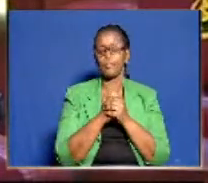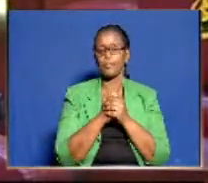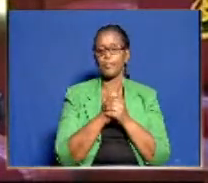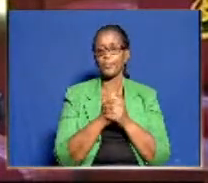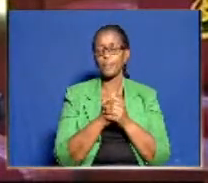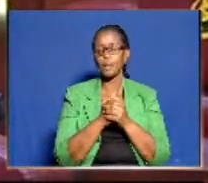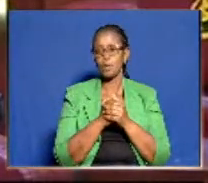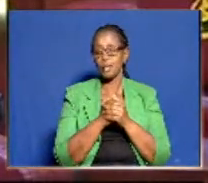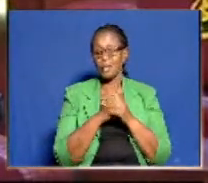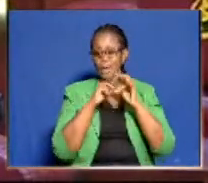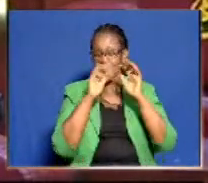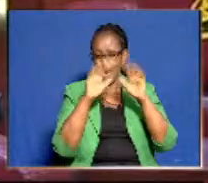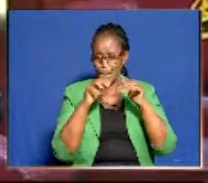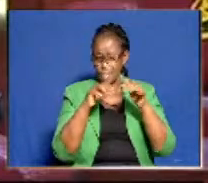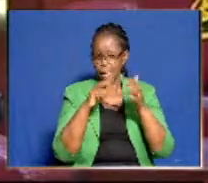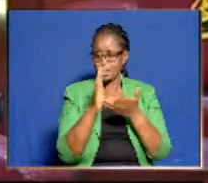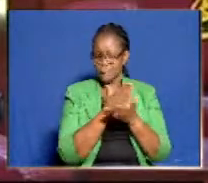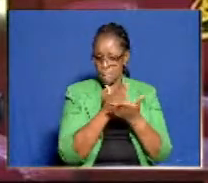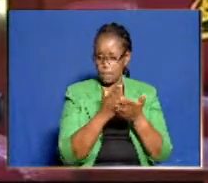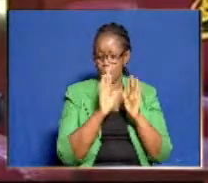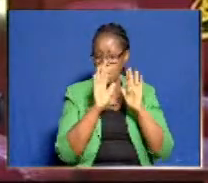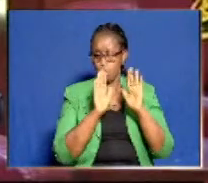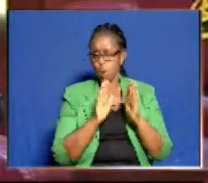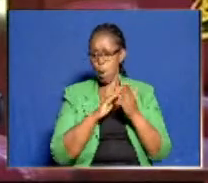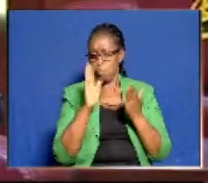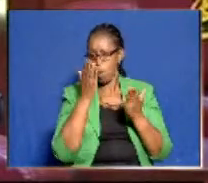sector in its contribution to the GDP,